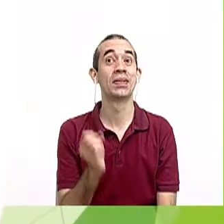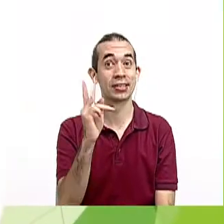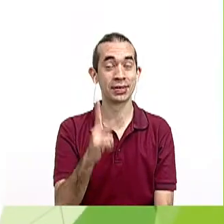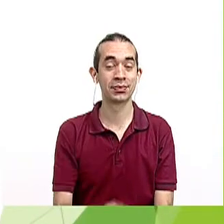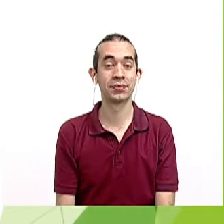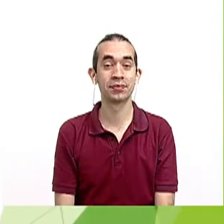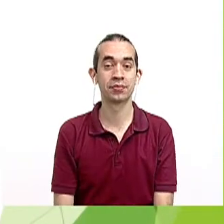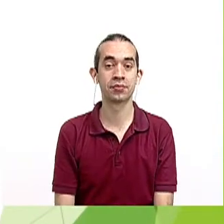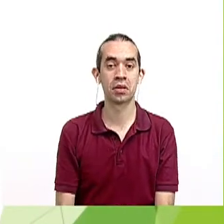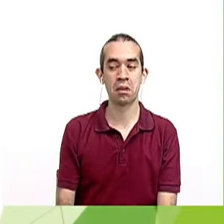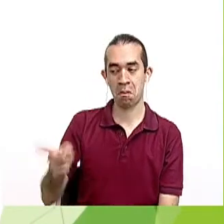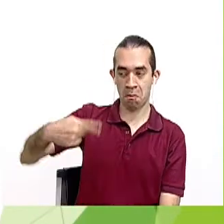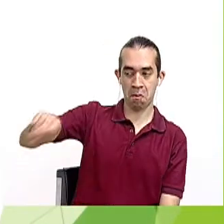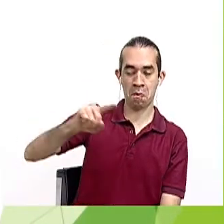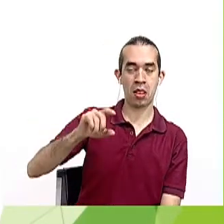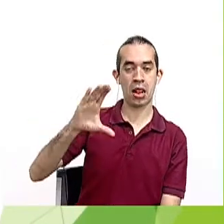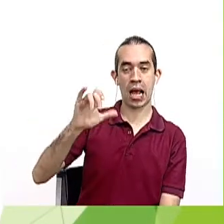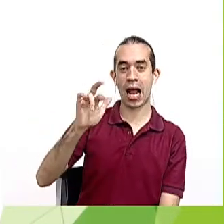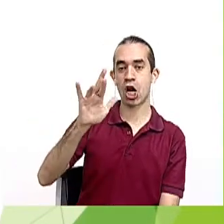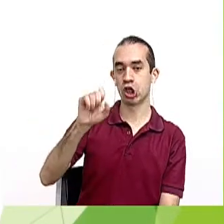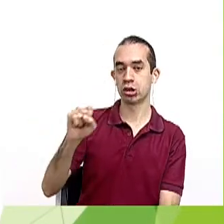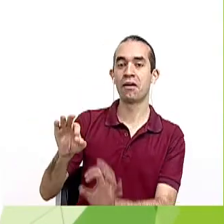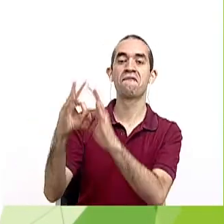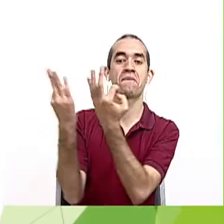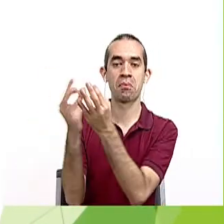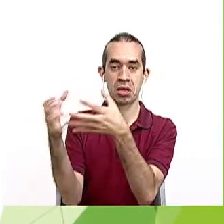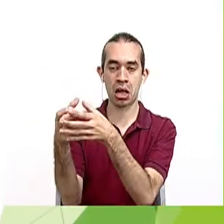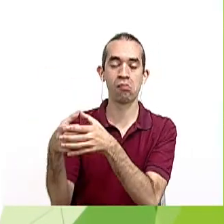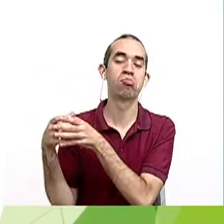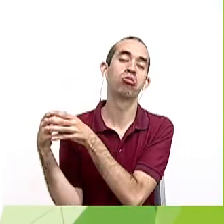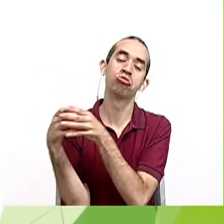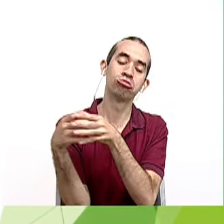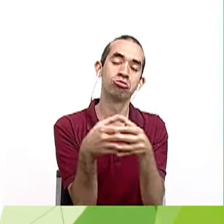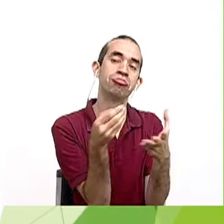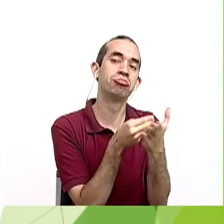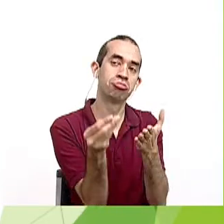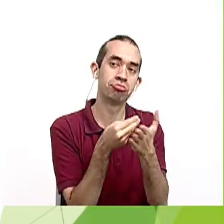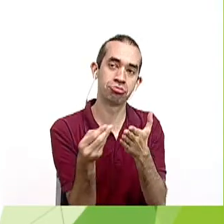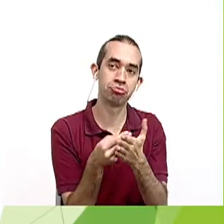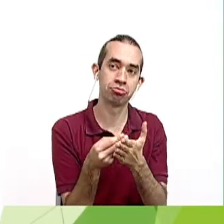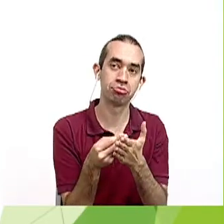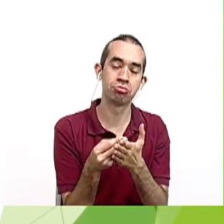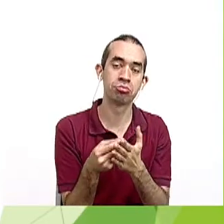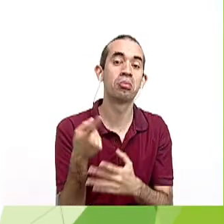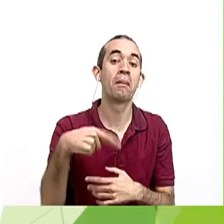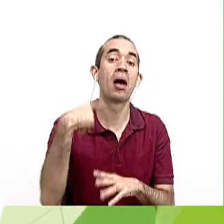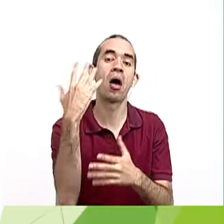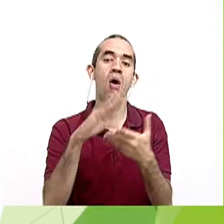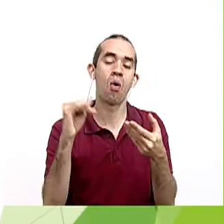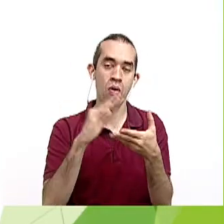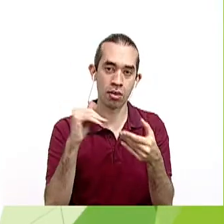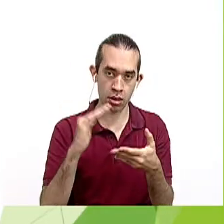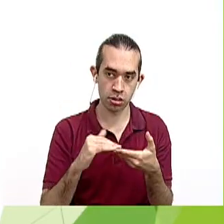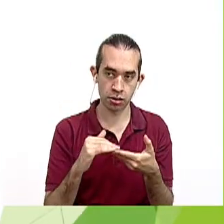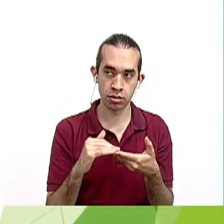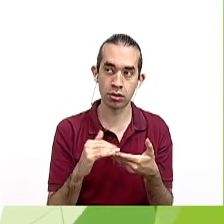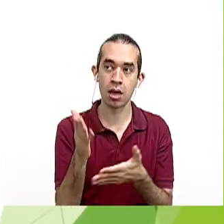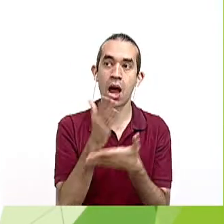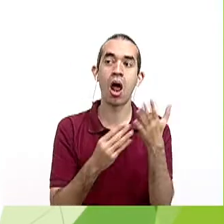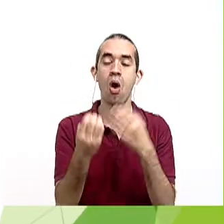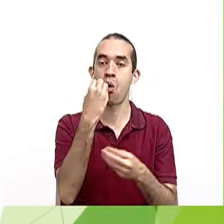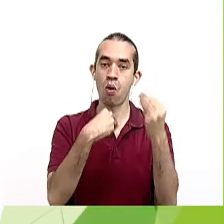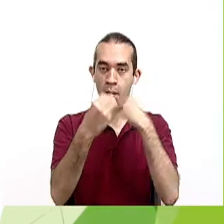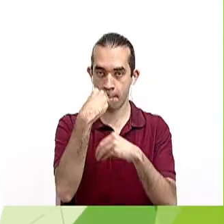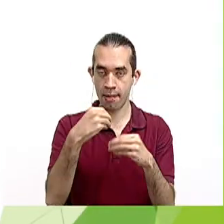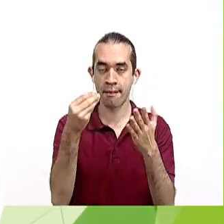Okay, Carlos and his family recently went shopping. They are going to tell us what food